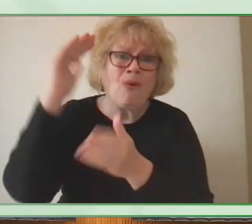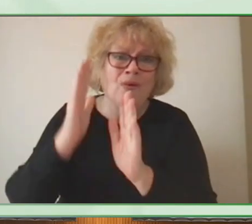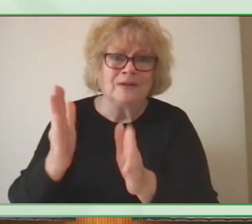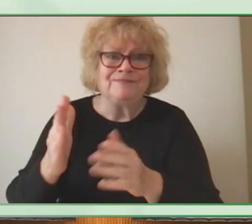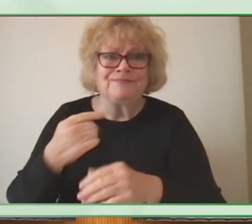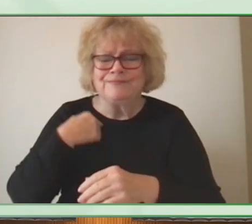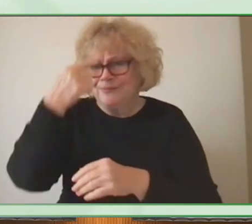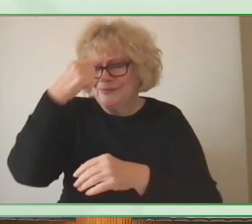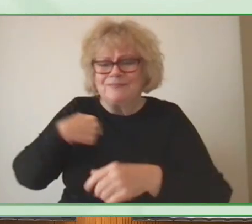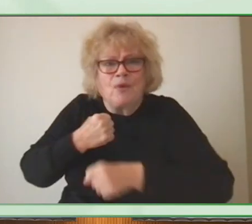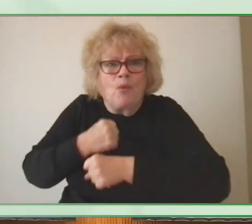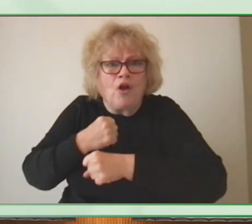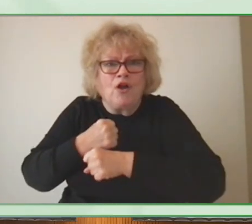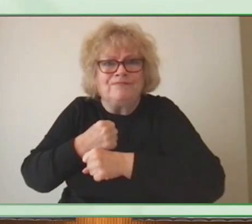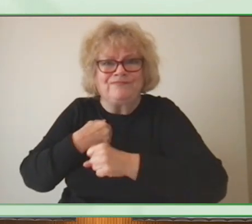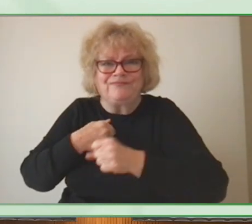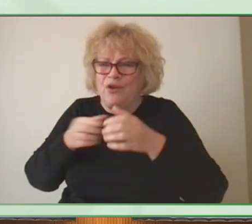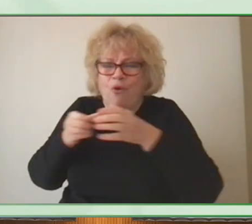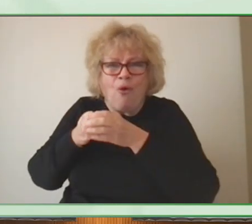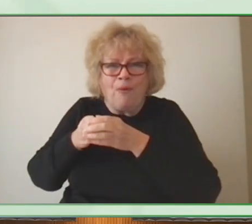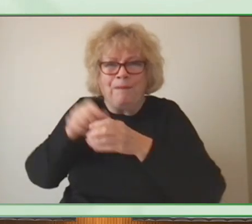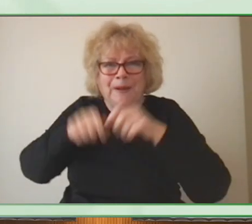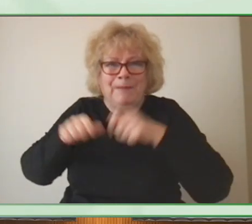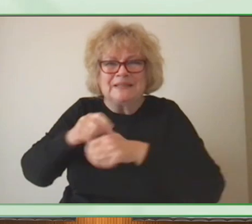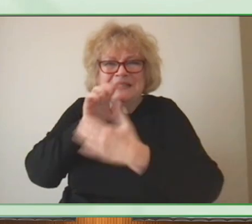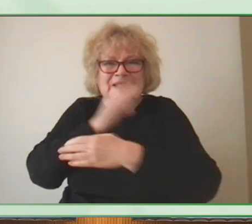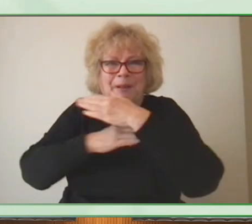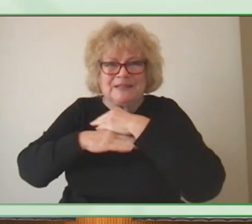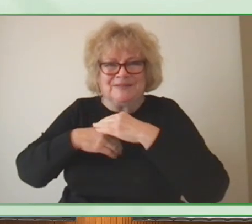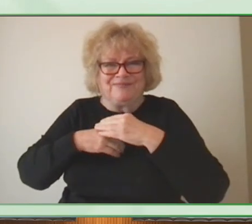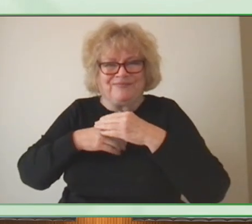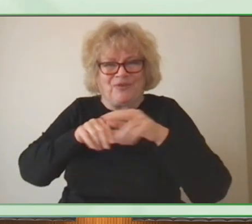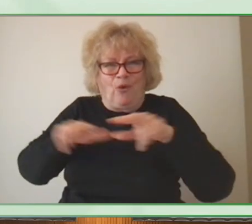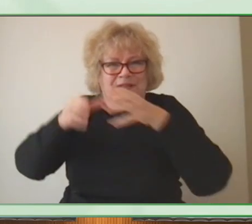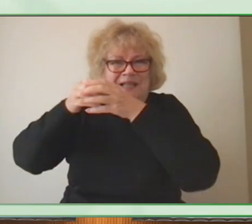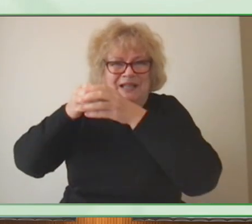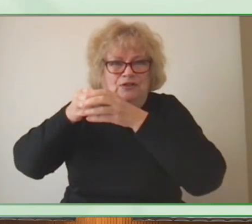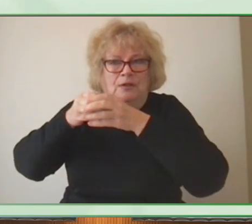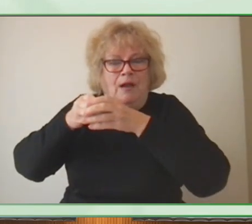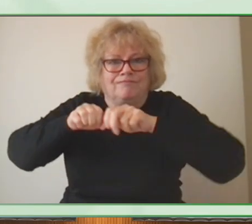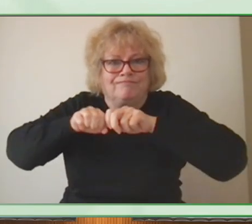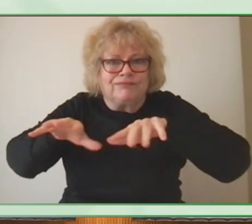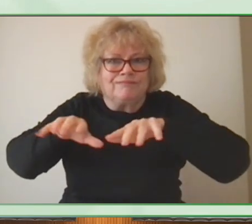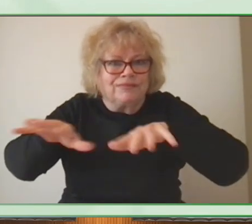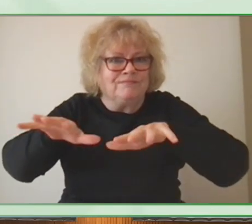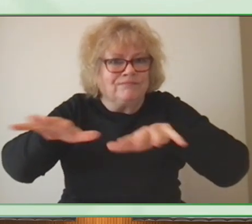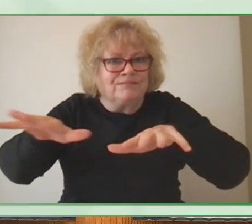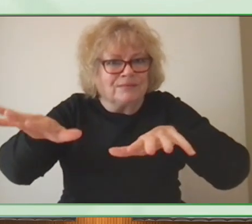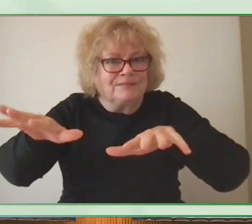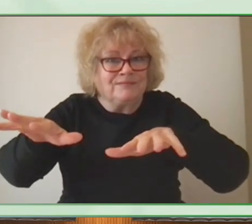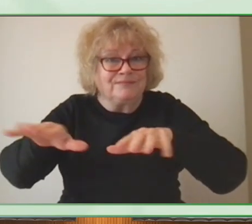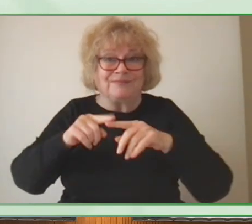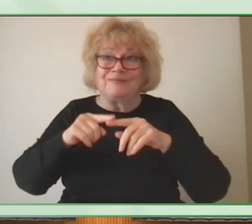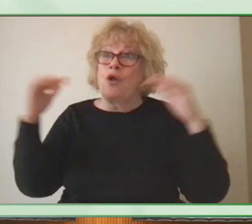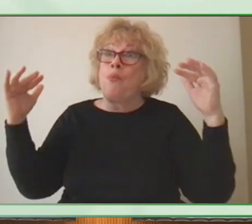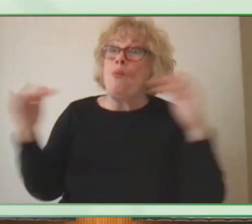was thinking about to be humanitarian actors and to provide emergency response.